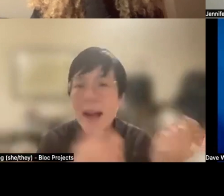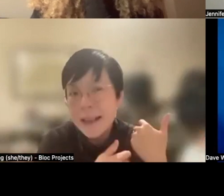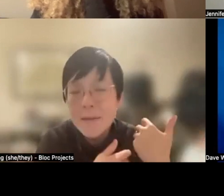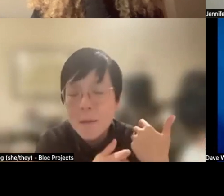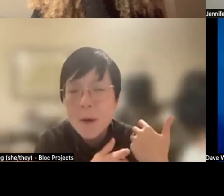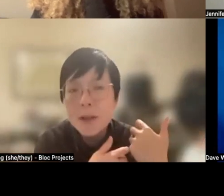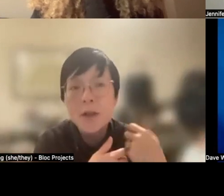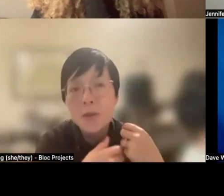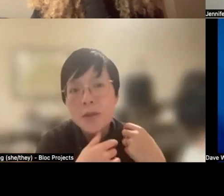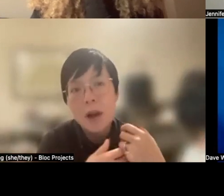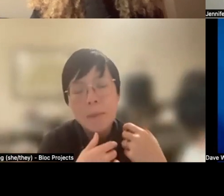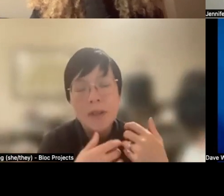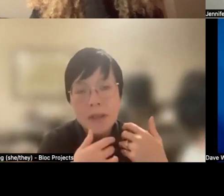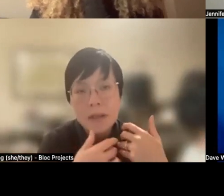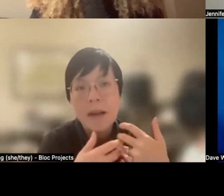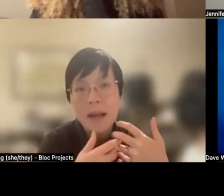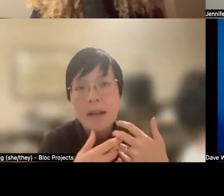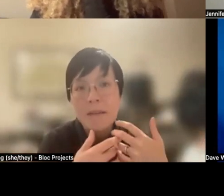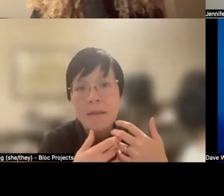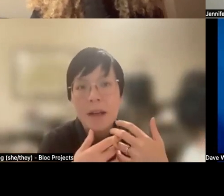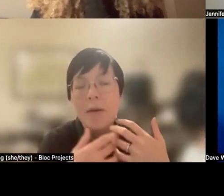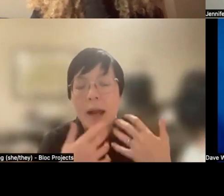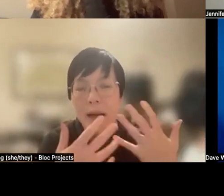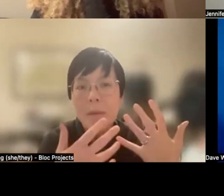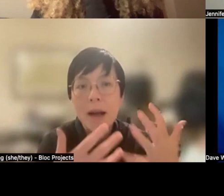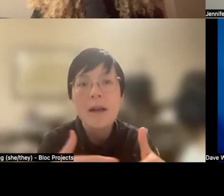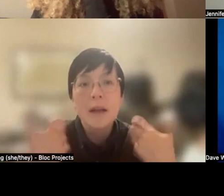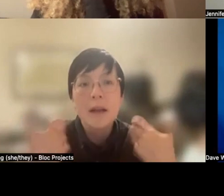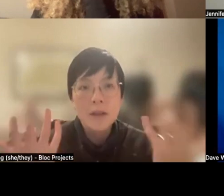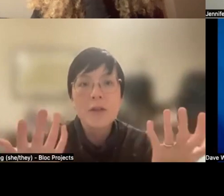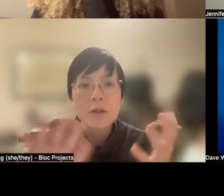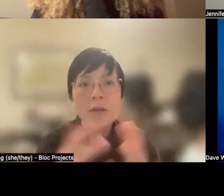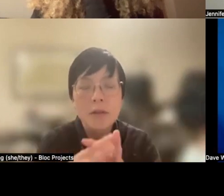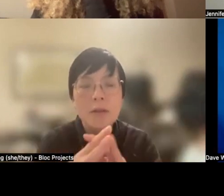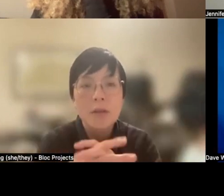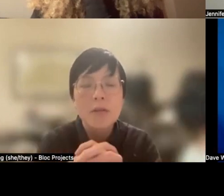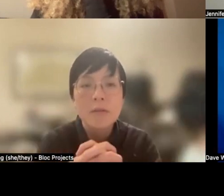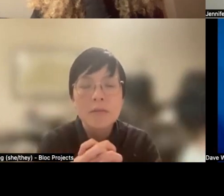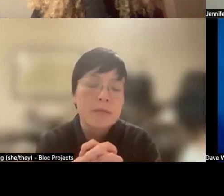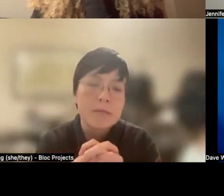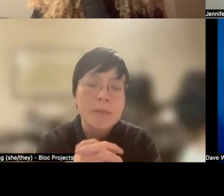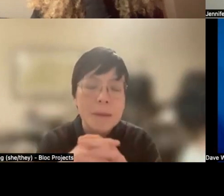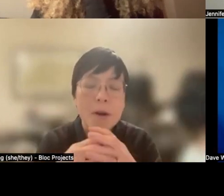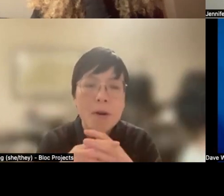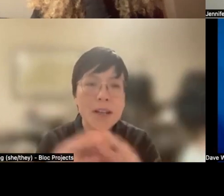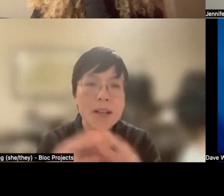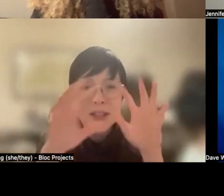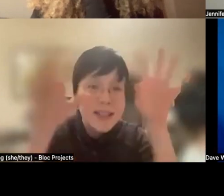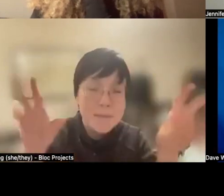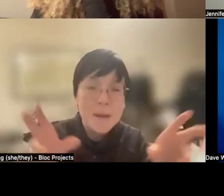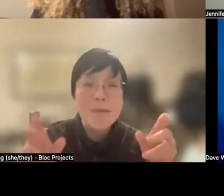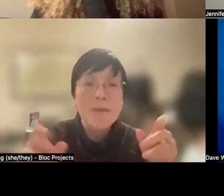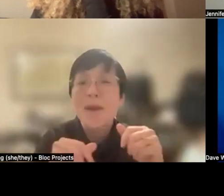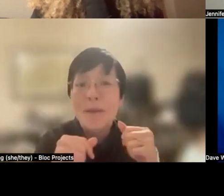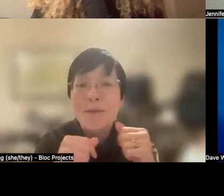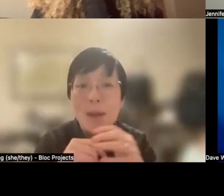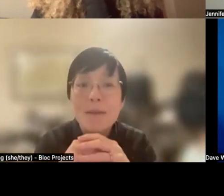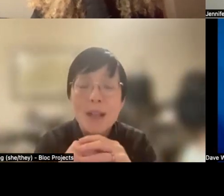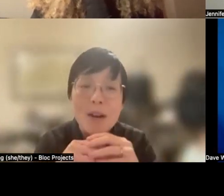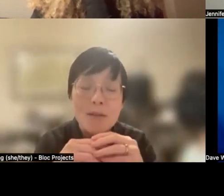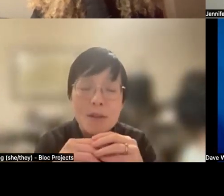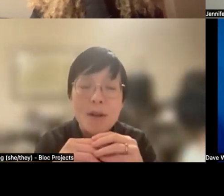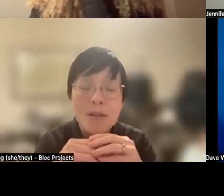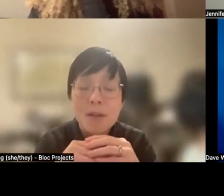if you're hiding everyone who's not participating in the video anyway, you'll be recording just the people who are left